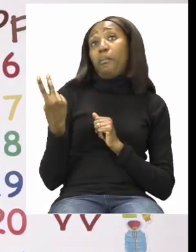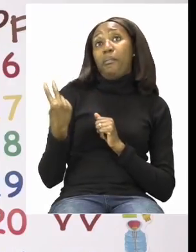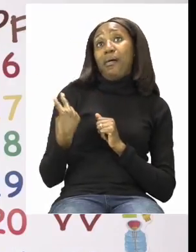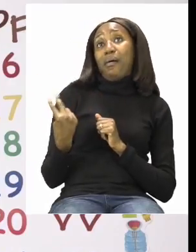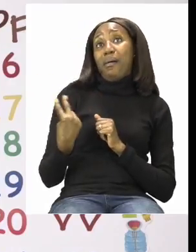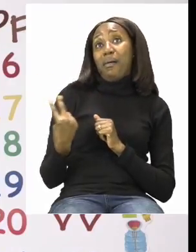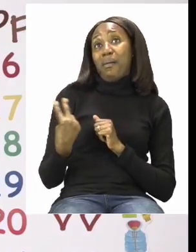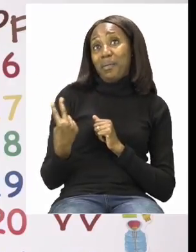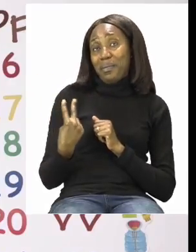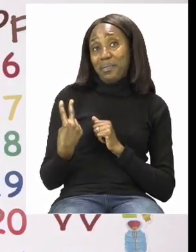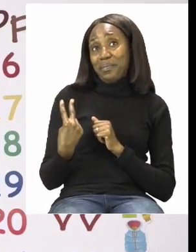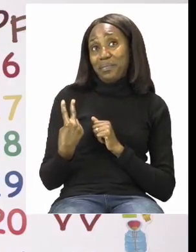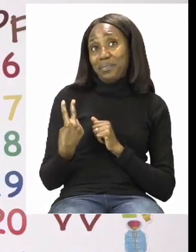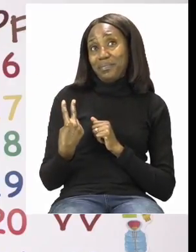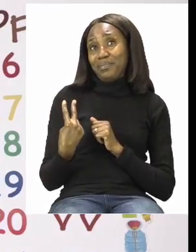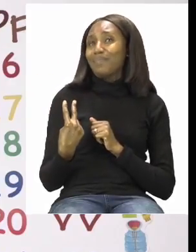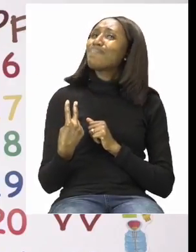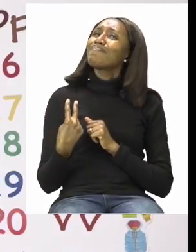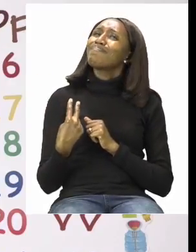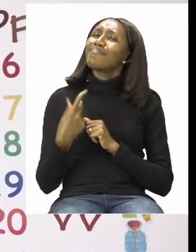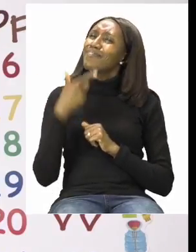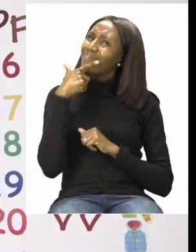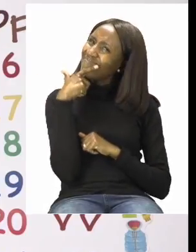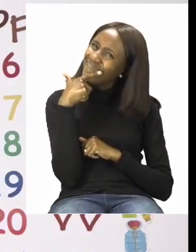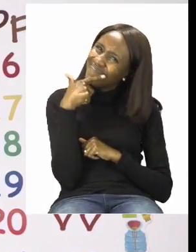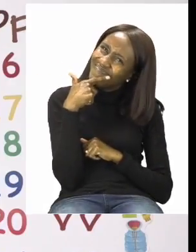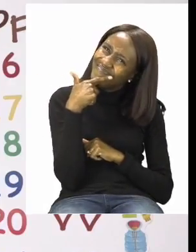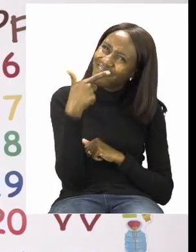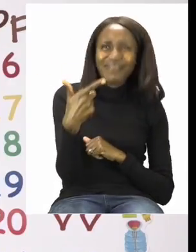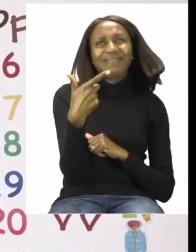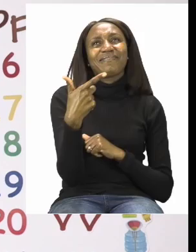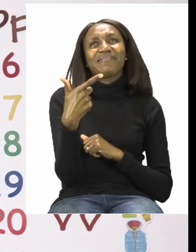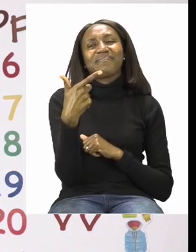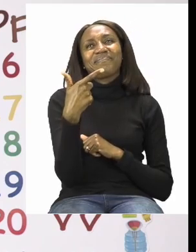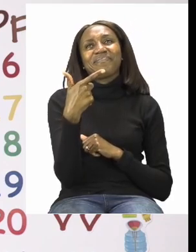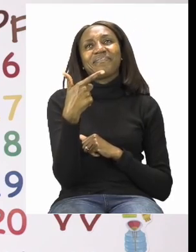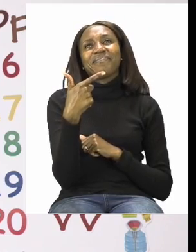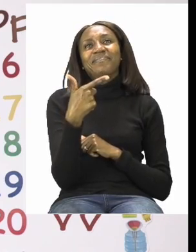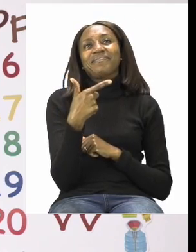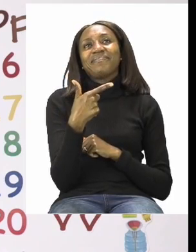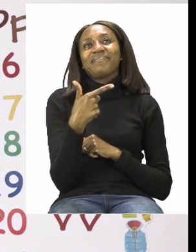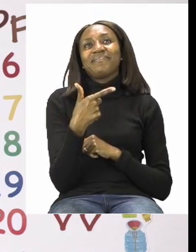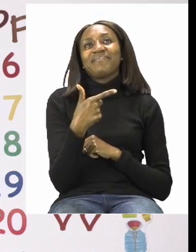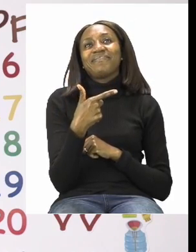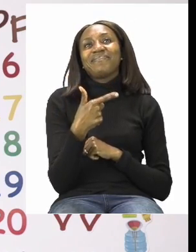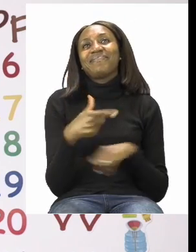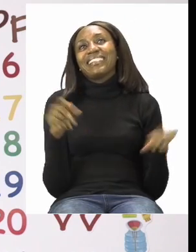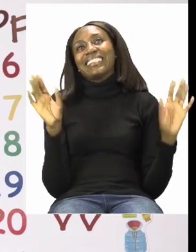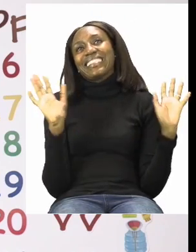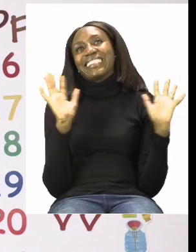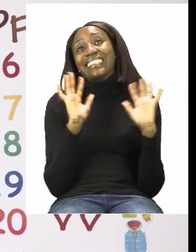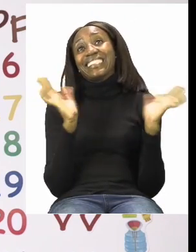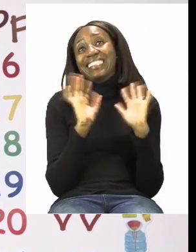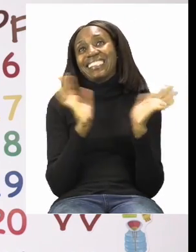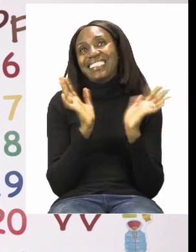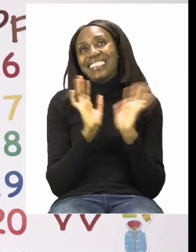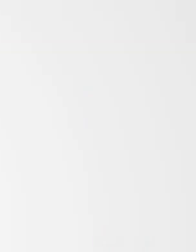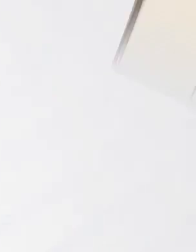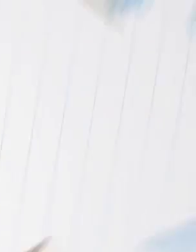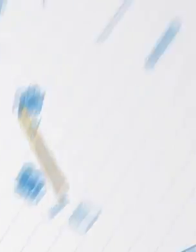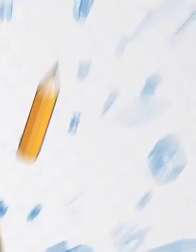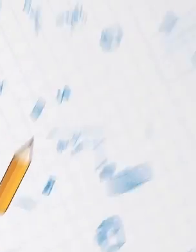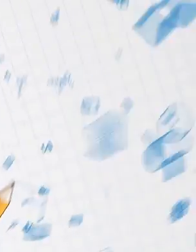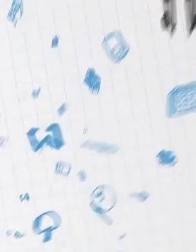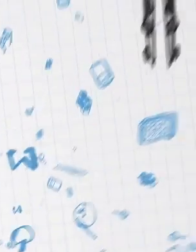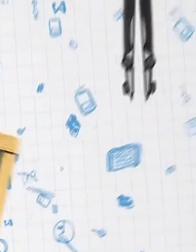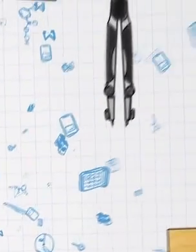and I, we would like to say thank you for joining us today and goodbye.